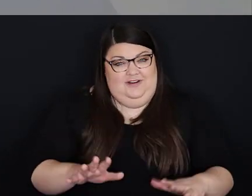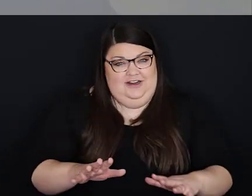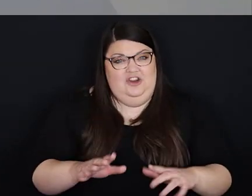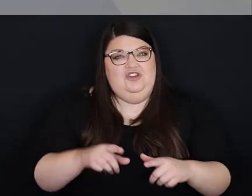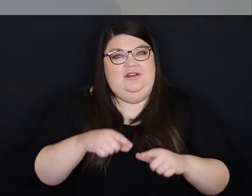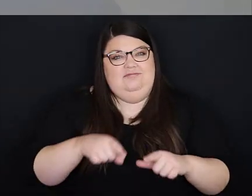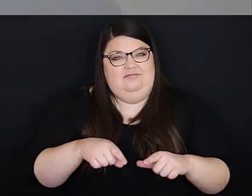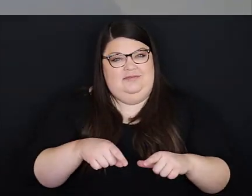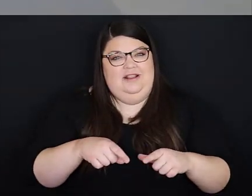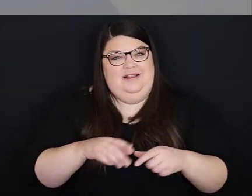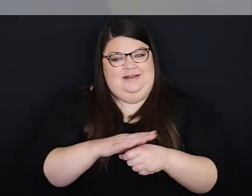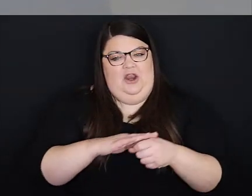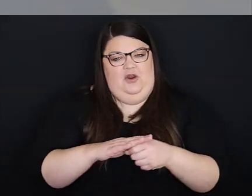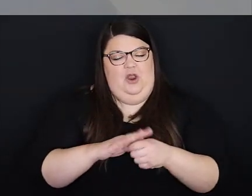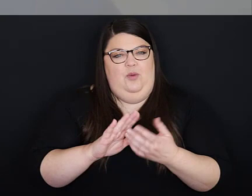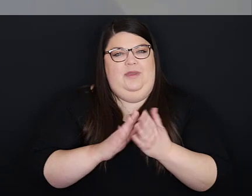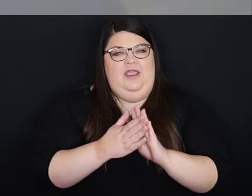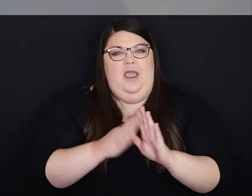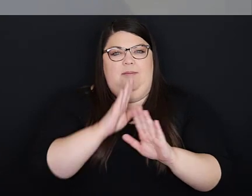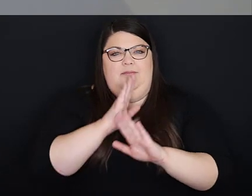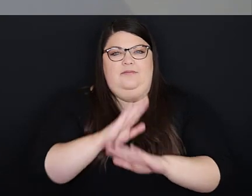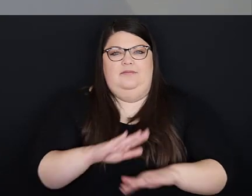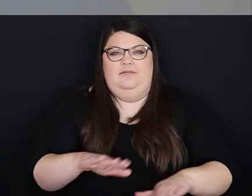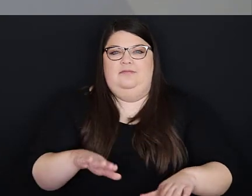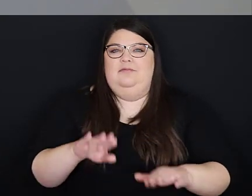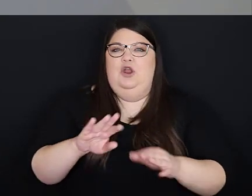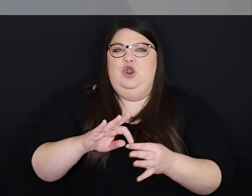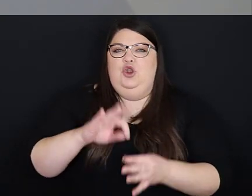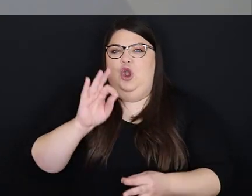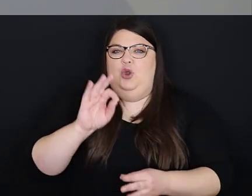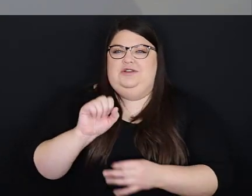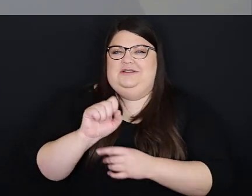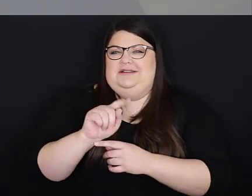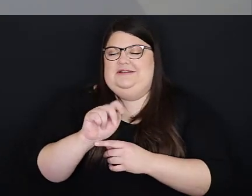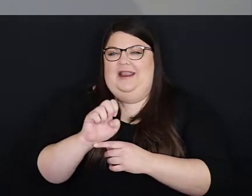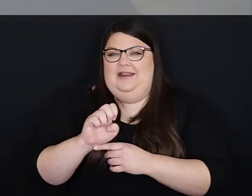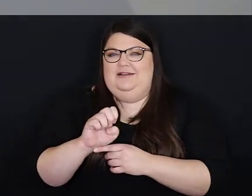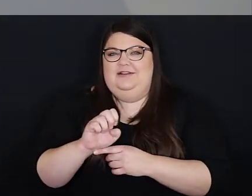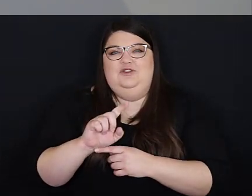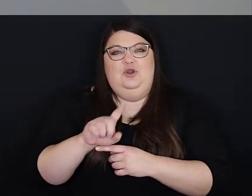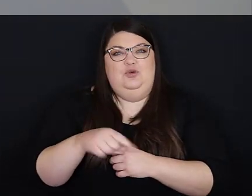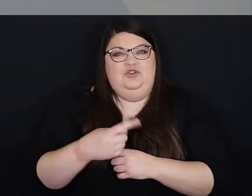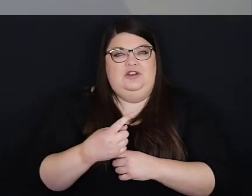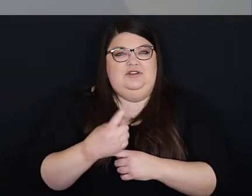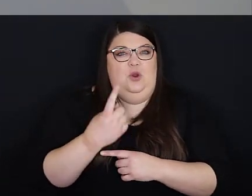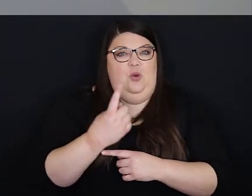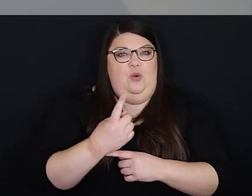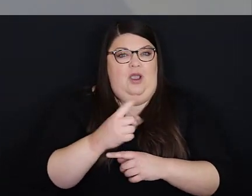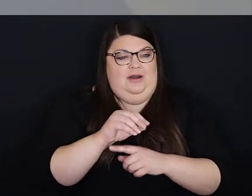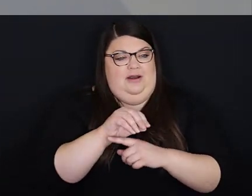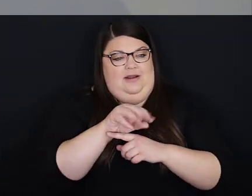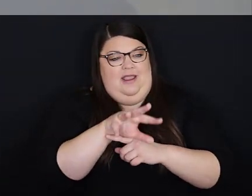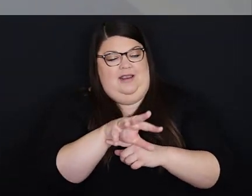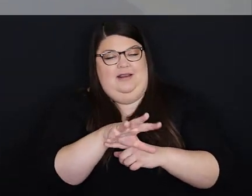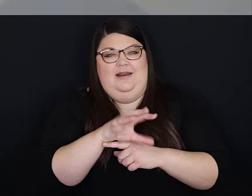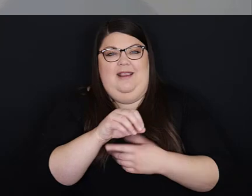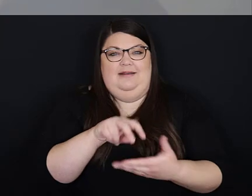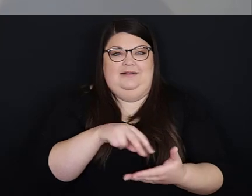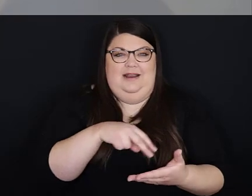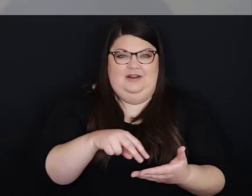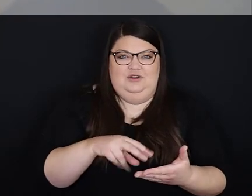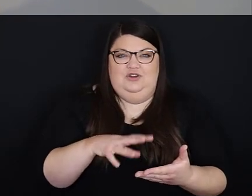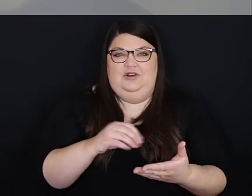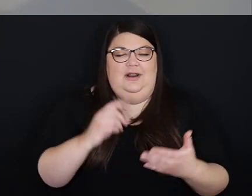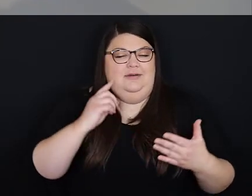quiet state with a single theatrical light on, so the dancers and you, our guests, friends, supporters